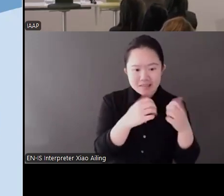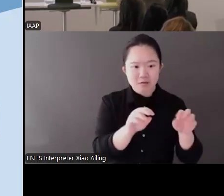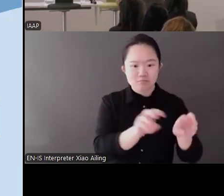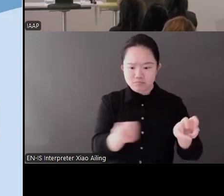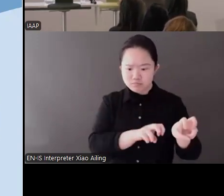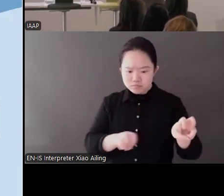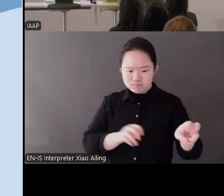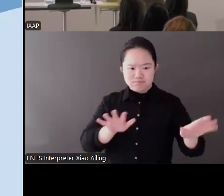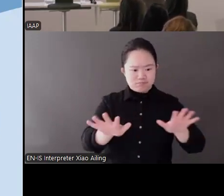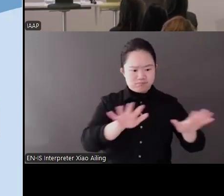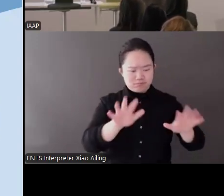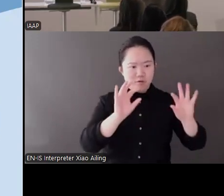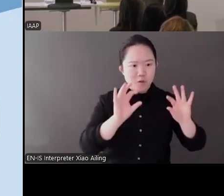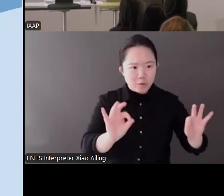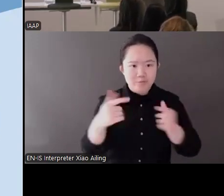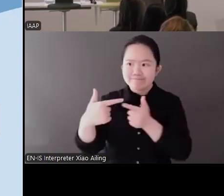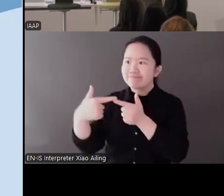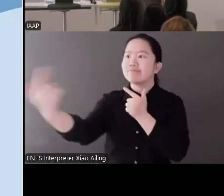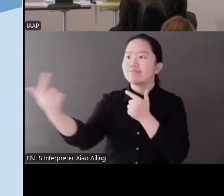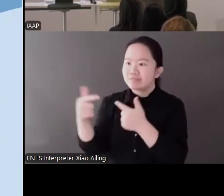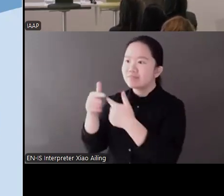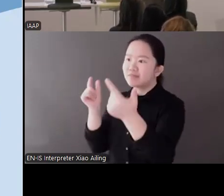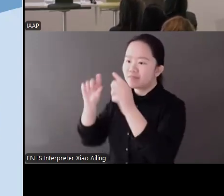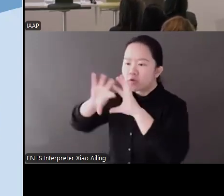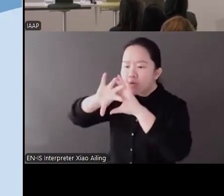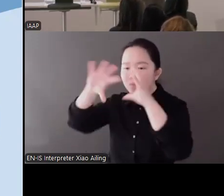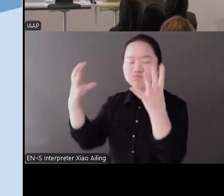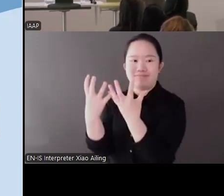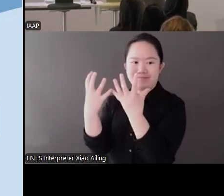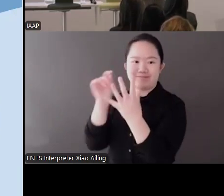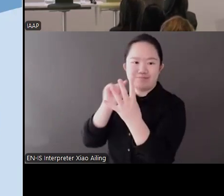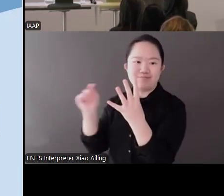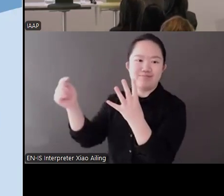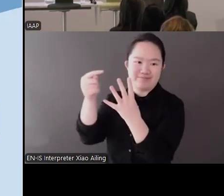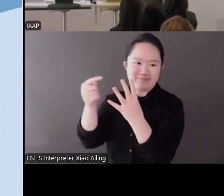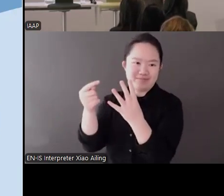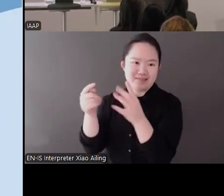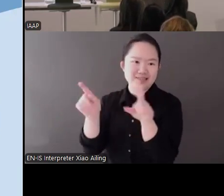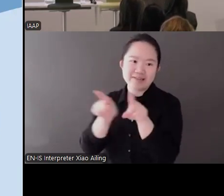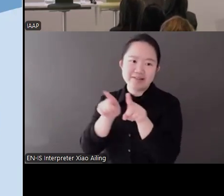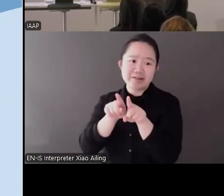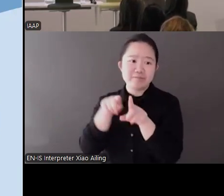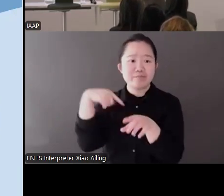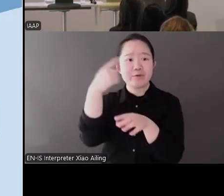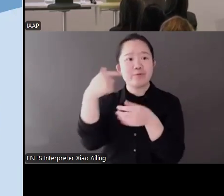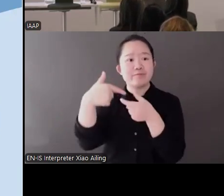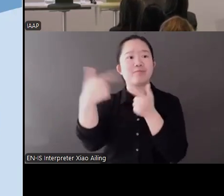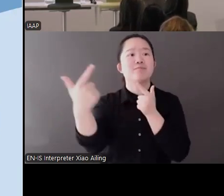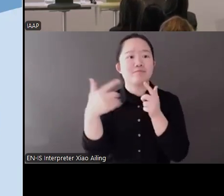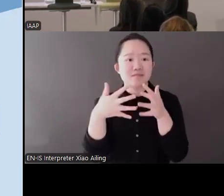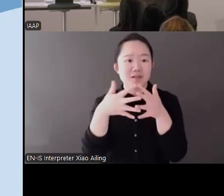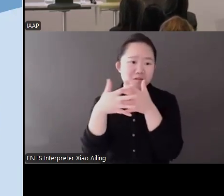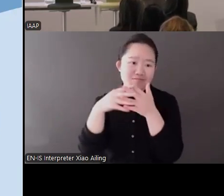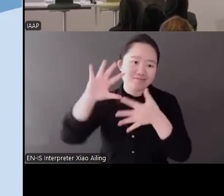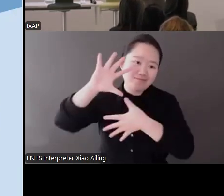somewhere in the universe in the US, up extremely early this morning to make sure that we are also live on